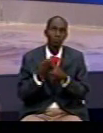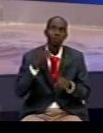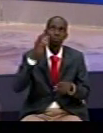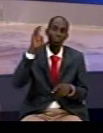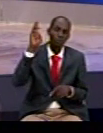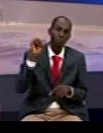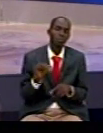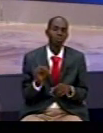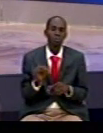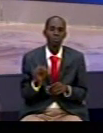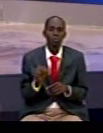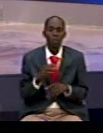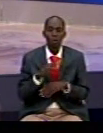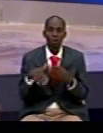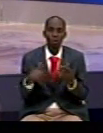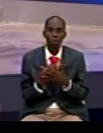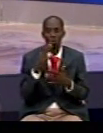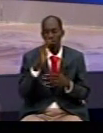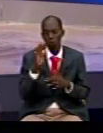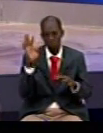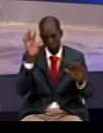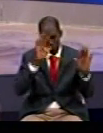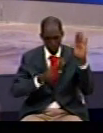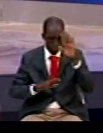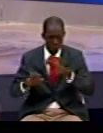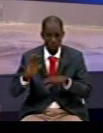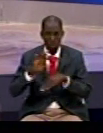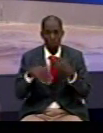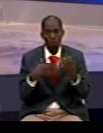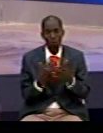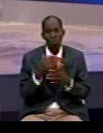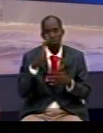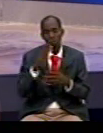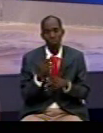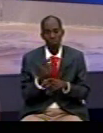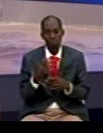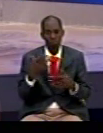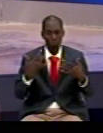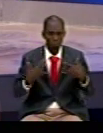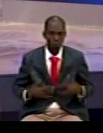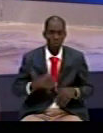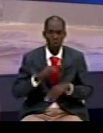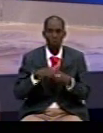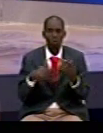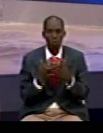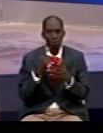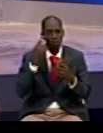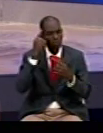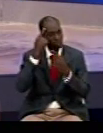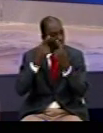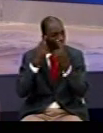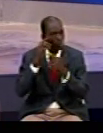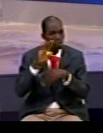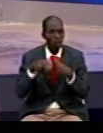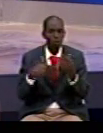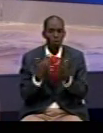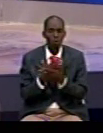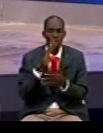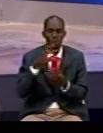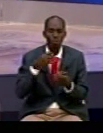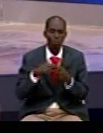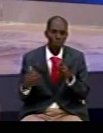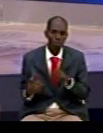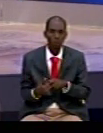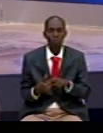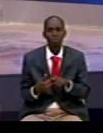Lord. All your anxiety, all your care, all your thoughts, all your problem, even